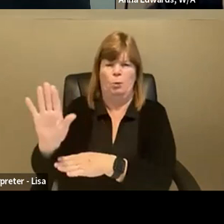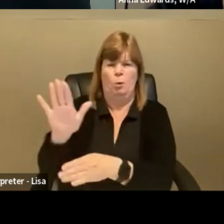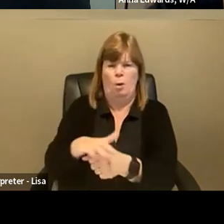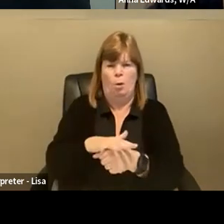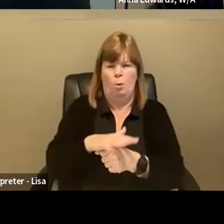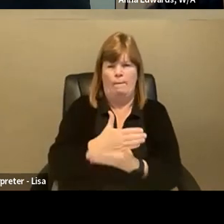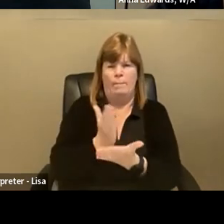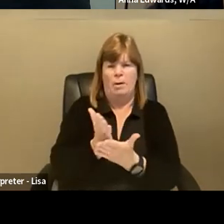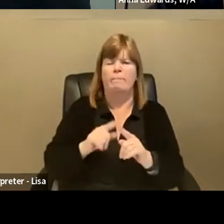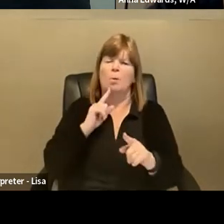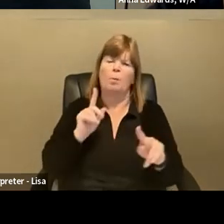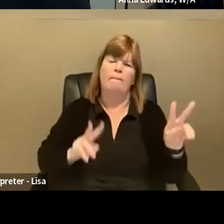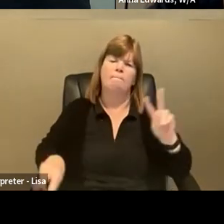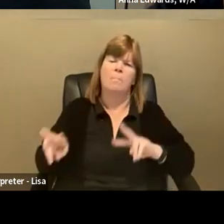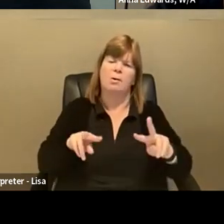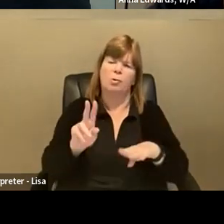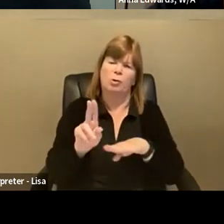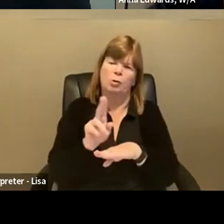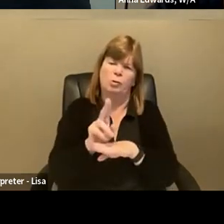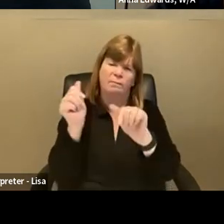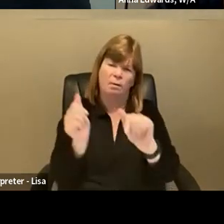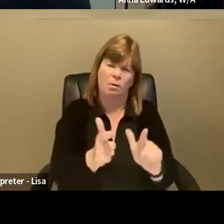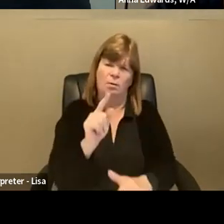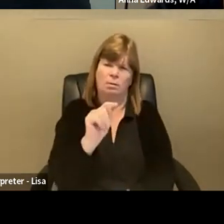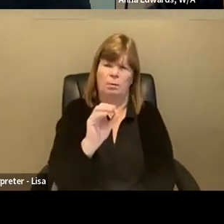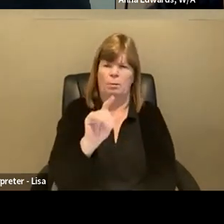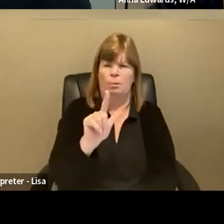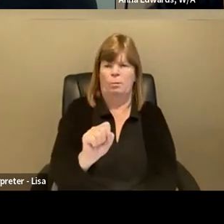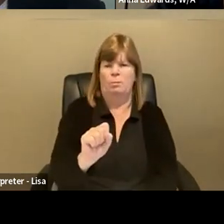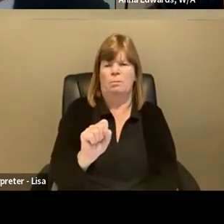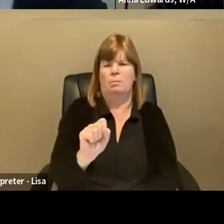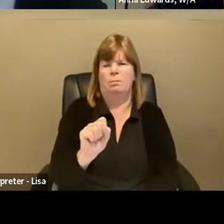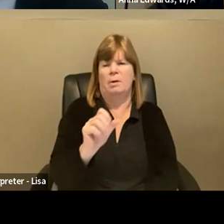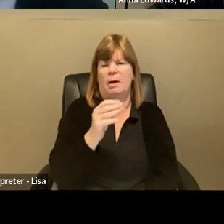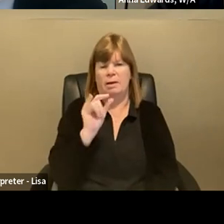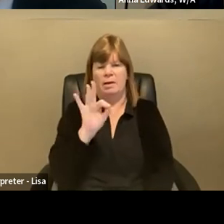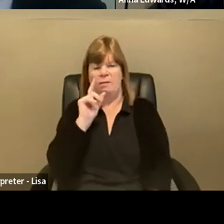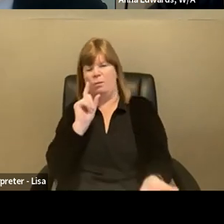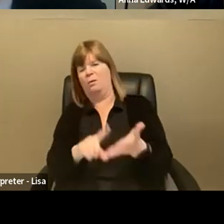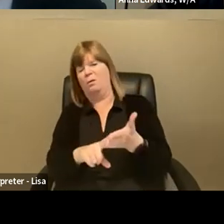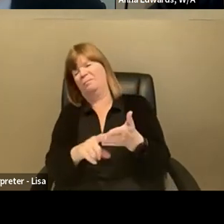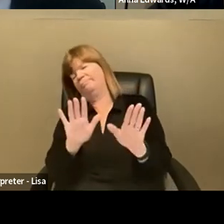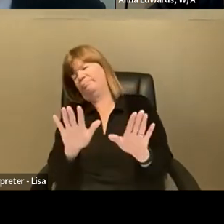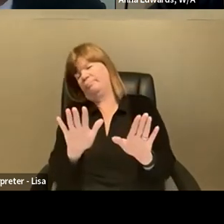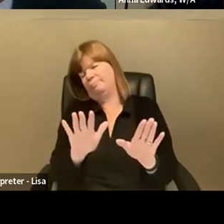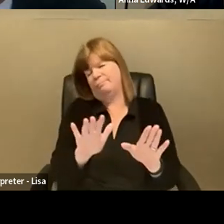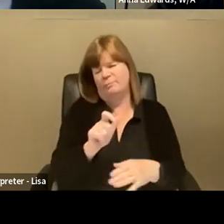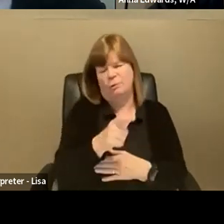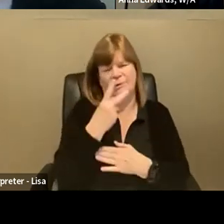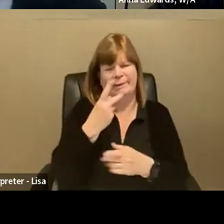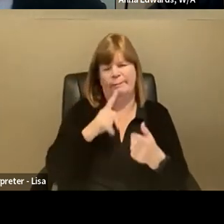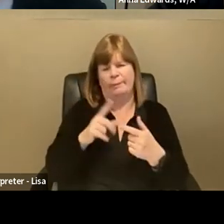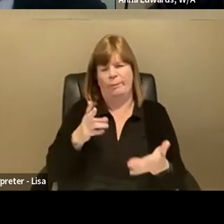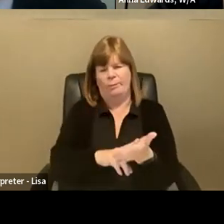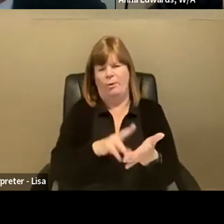do monitor the usage of all those tools. And if we find that, we can see, again, you're seeing people log on. That's